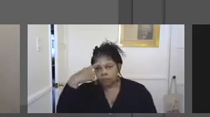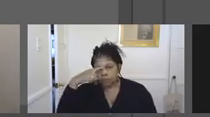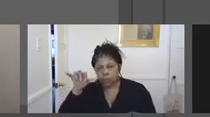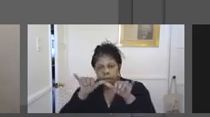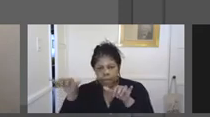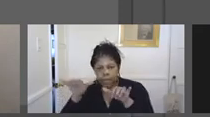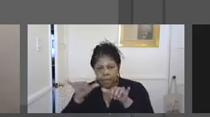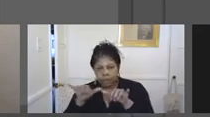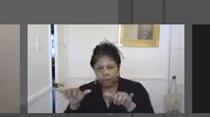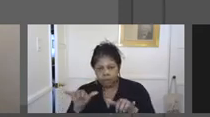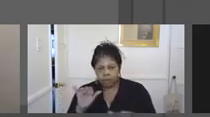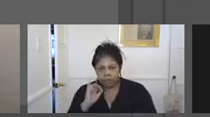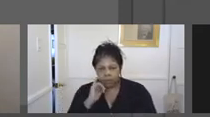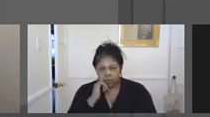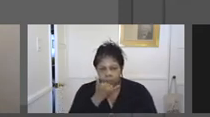Whoops, no, come on.